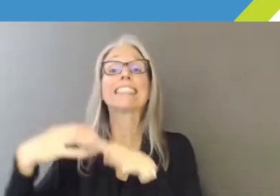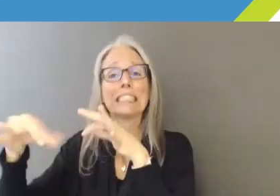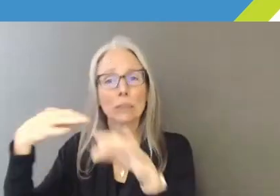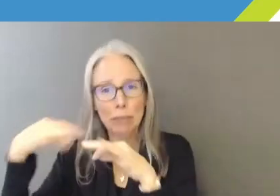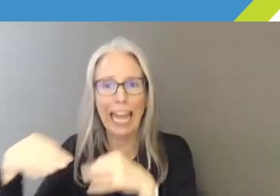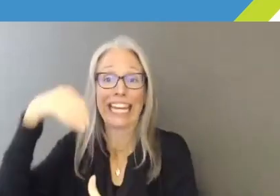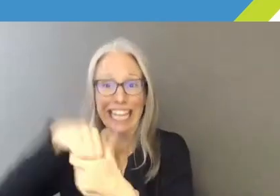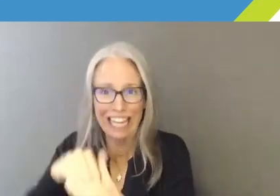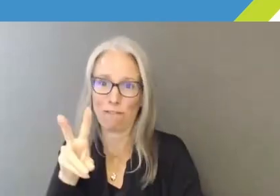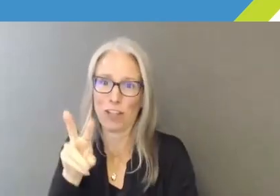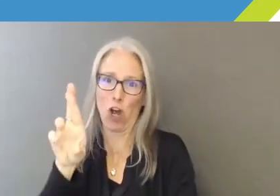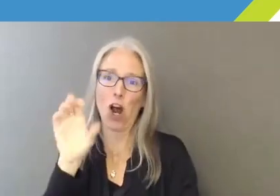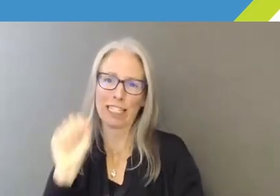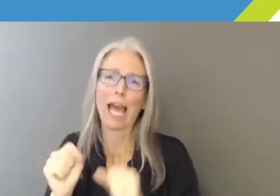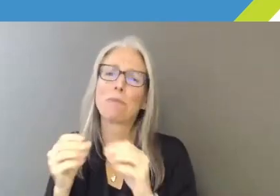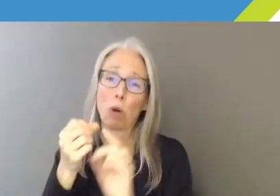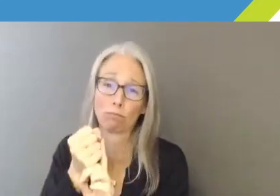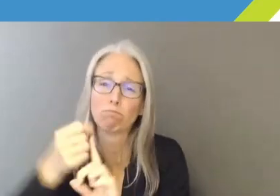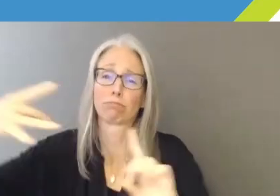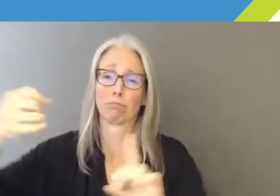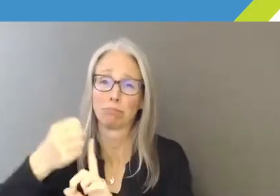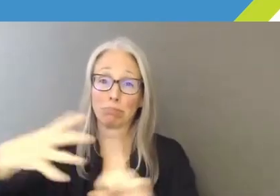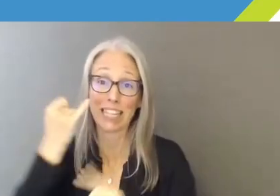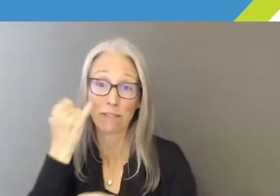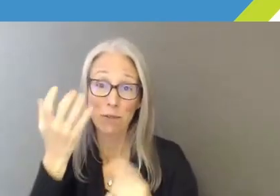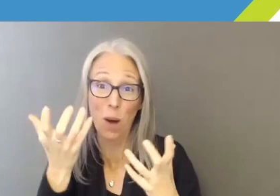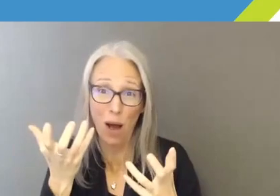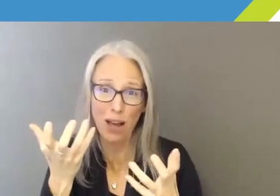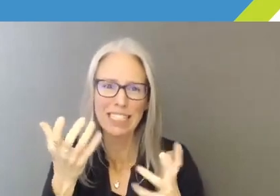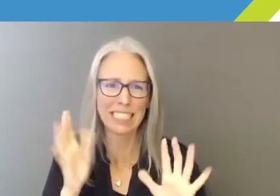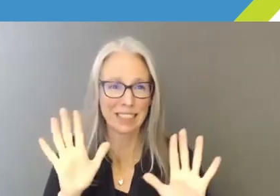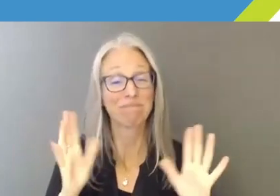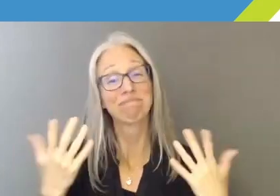you in virtual reality. Thank you.